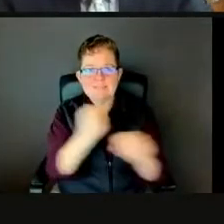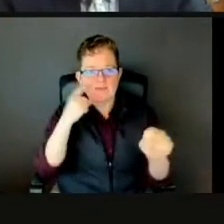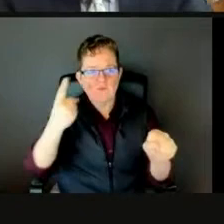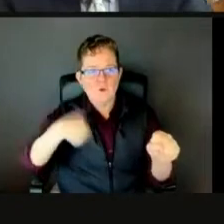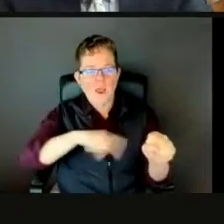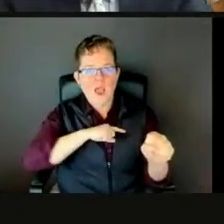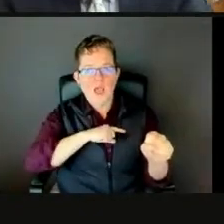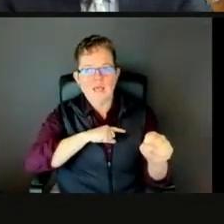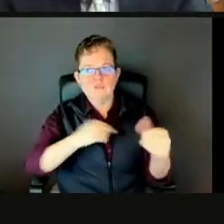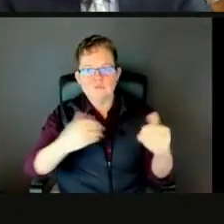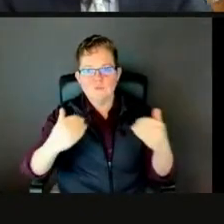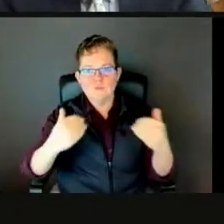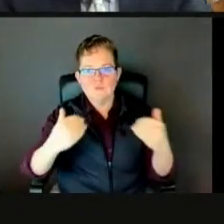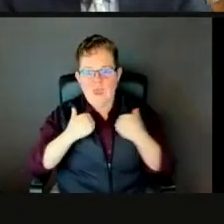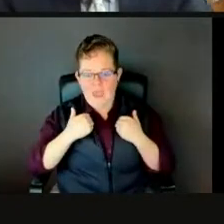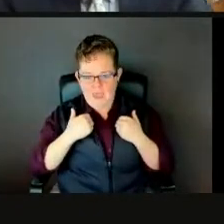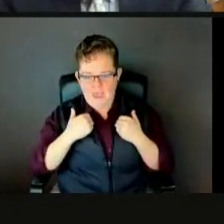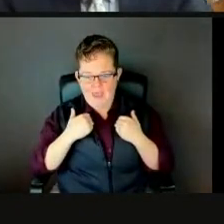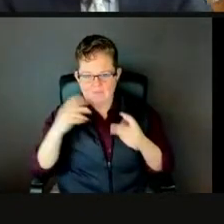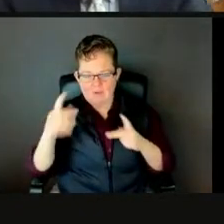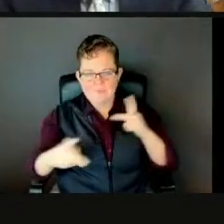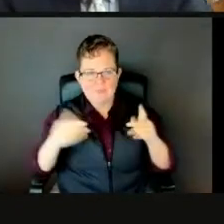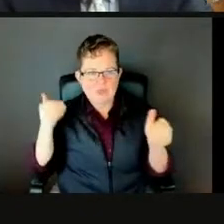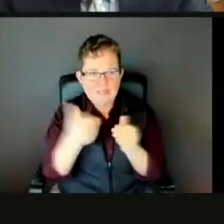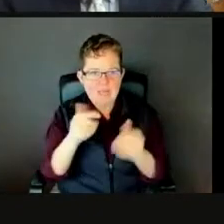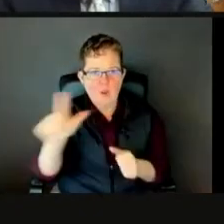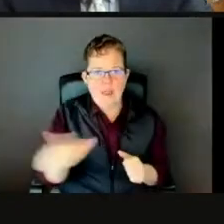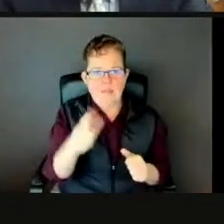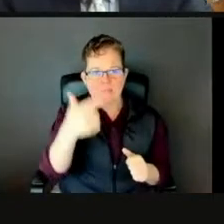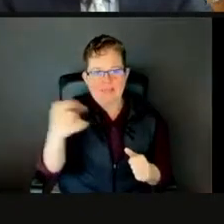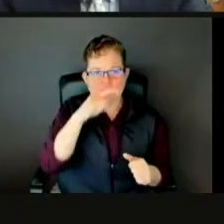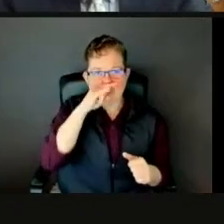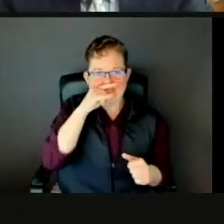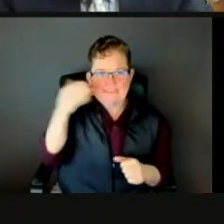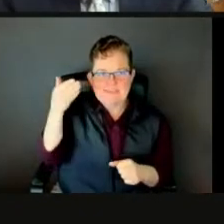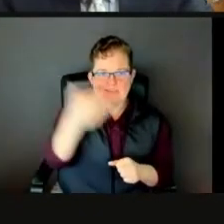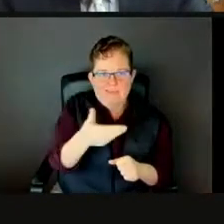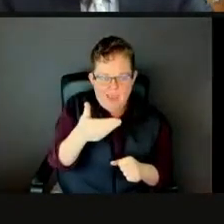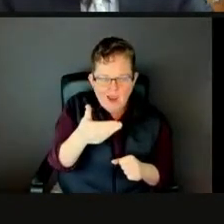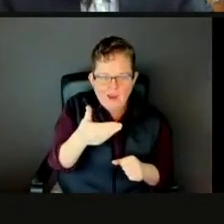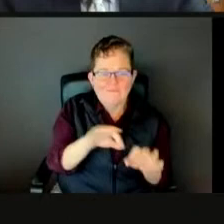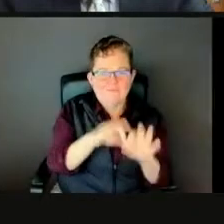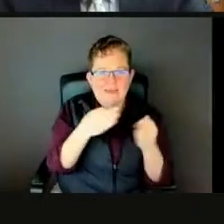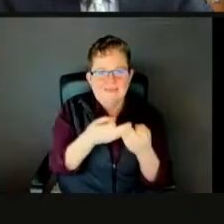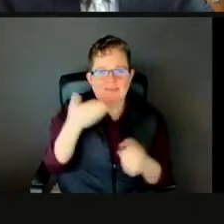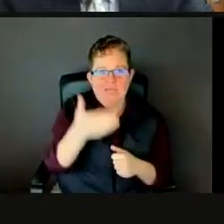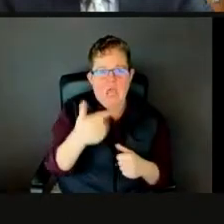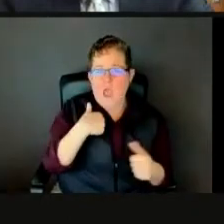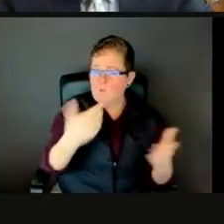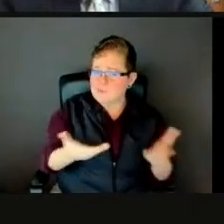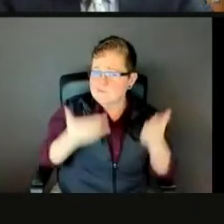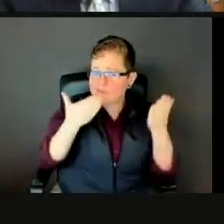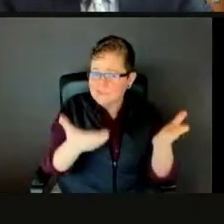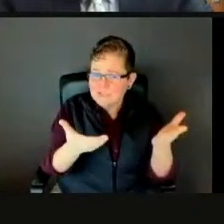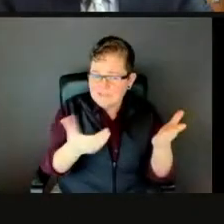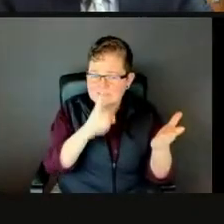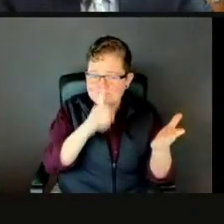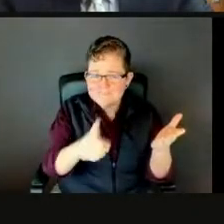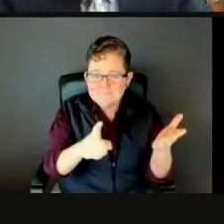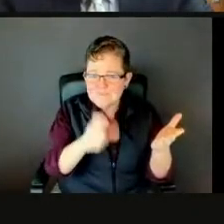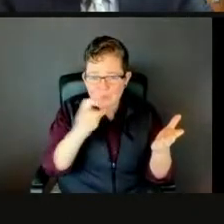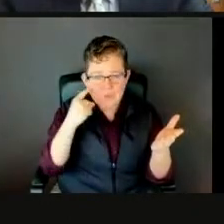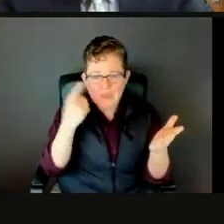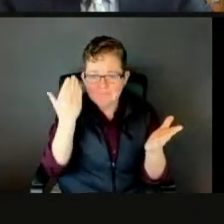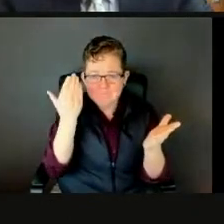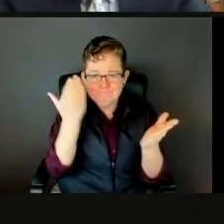have folks like near the library, and might not be safe because there's kids there. And I just want to suggest that actually, I don't think there's any